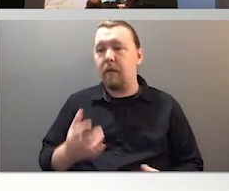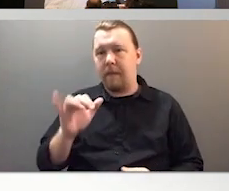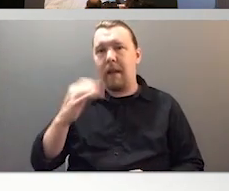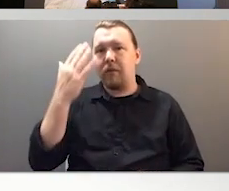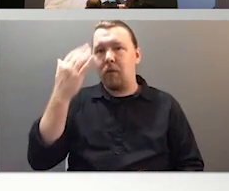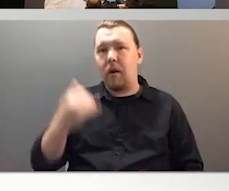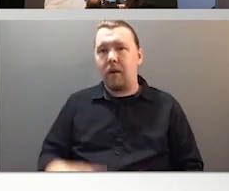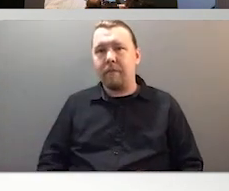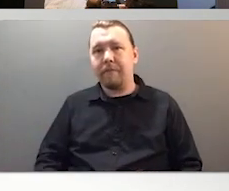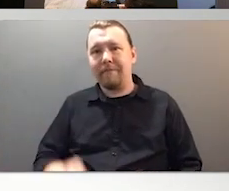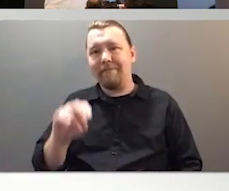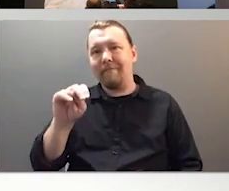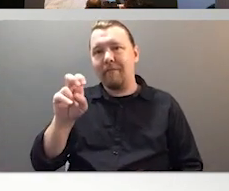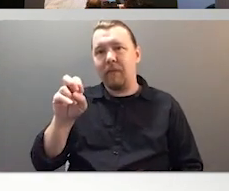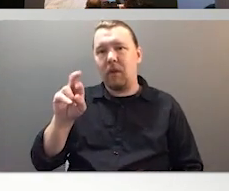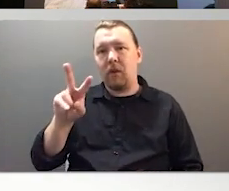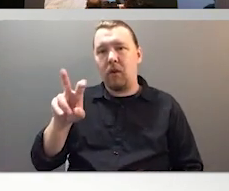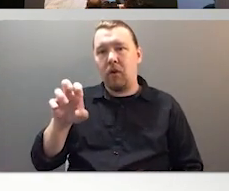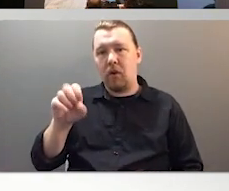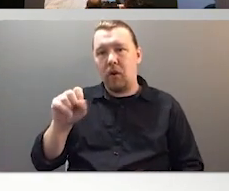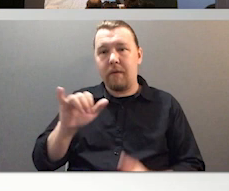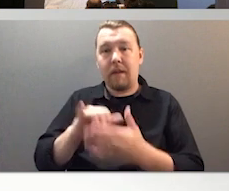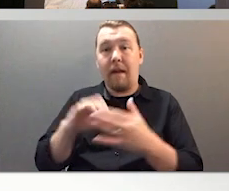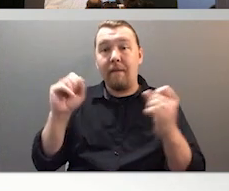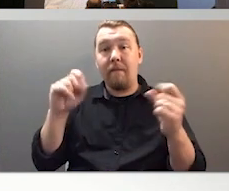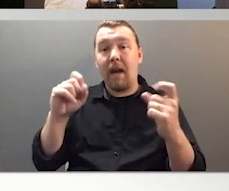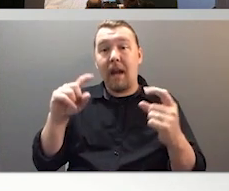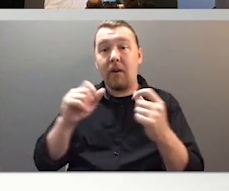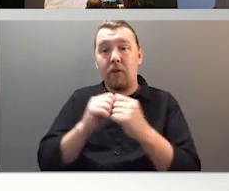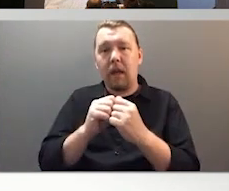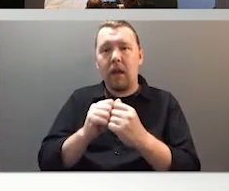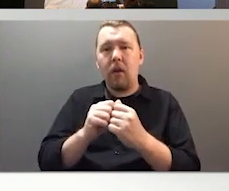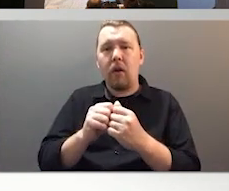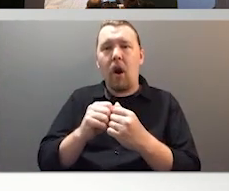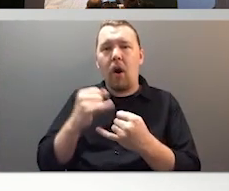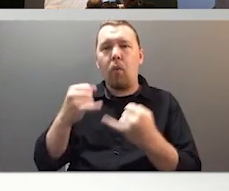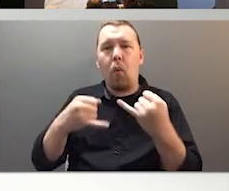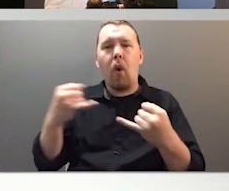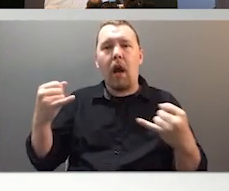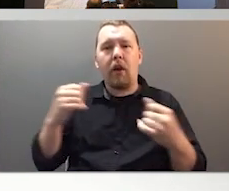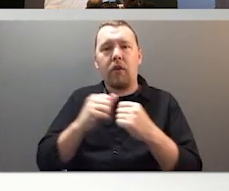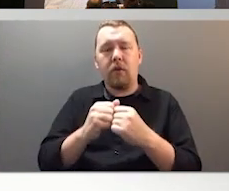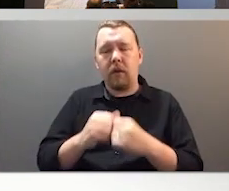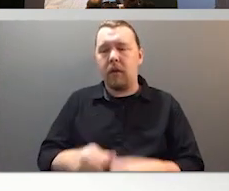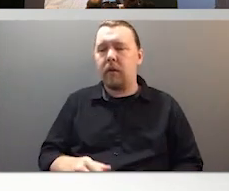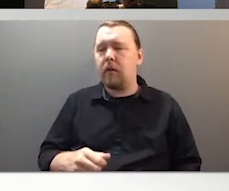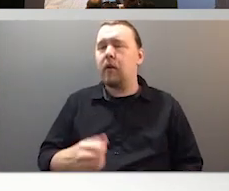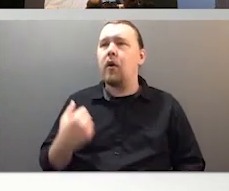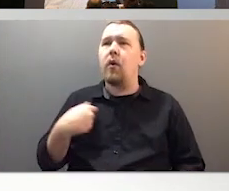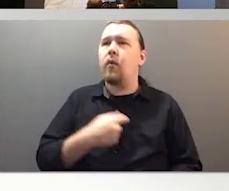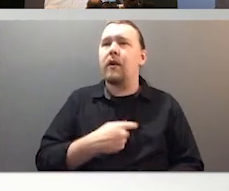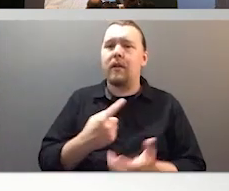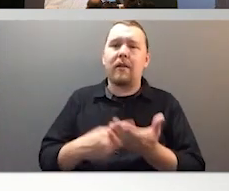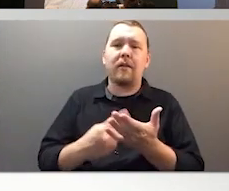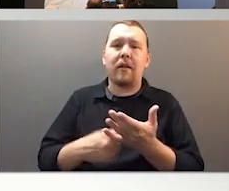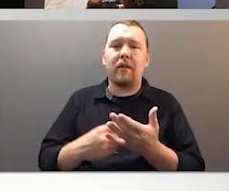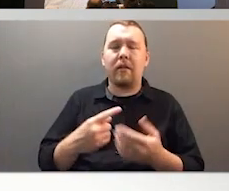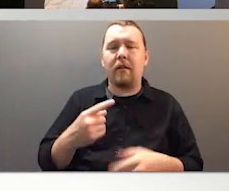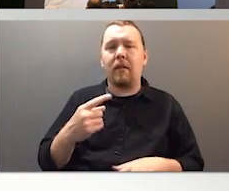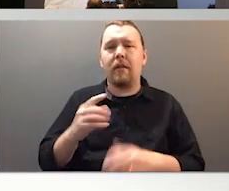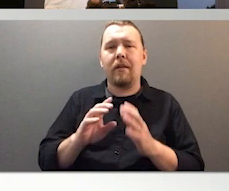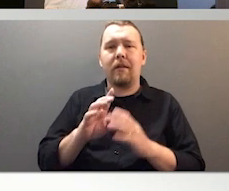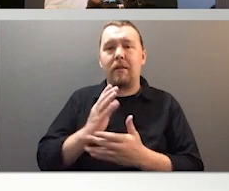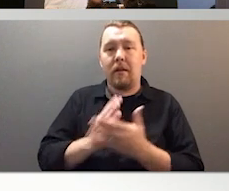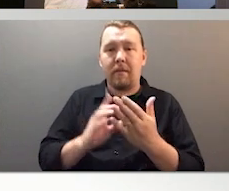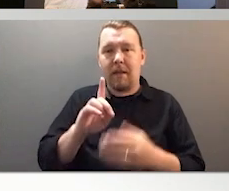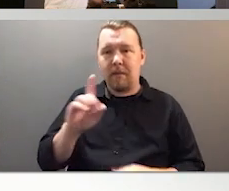Nerves that fire together will wire together. When we're talking about the case of developmental disabilities, sometimes they have to fire together